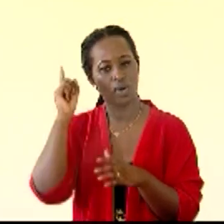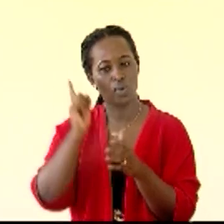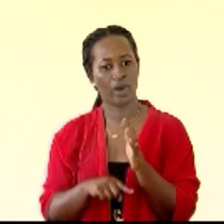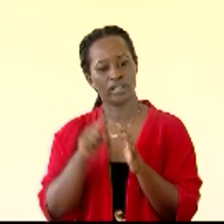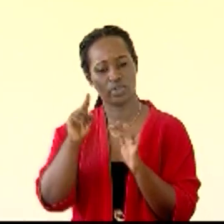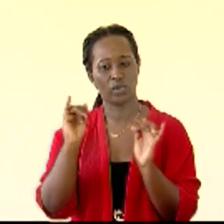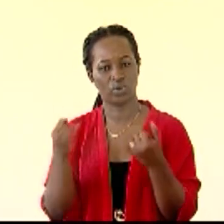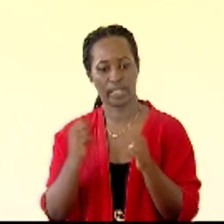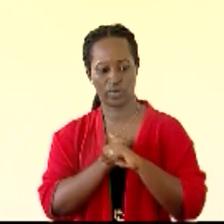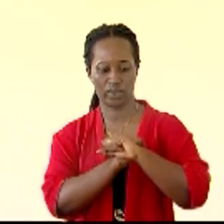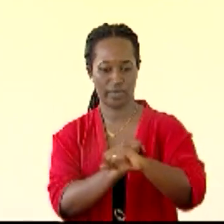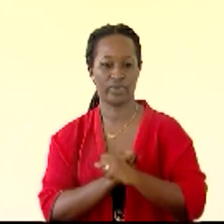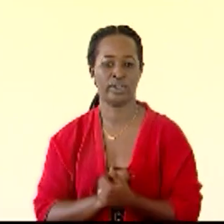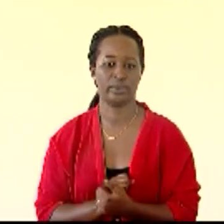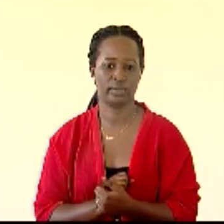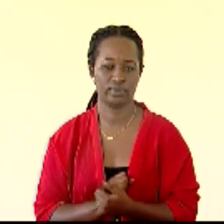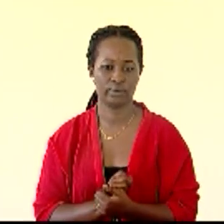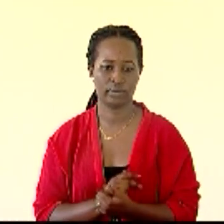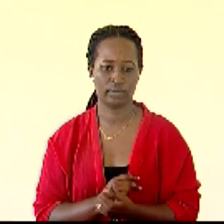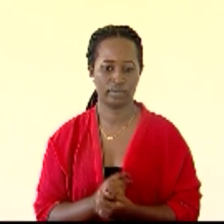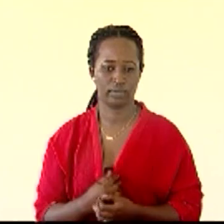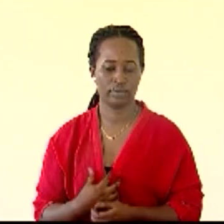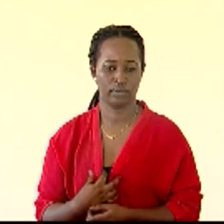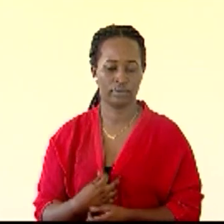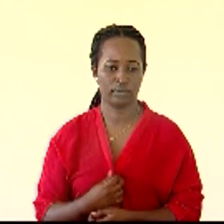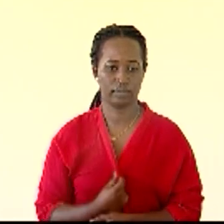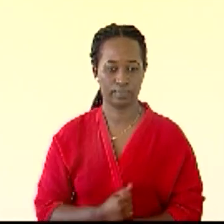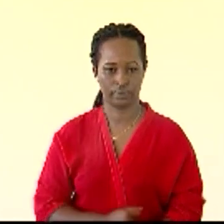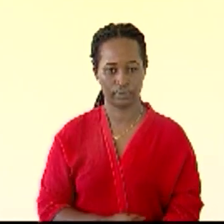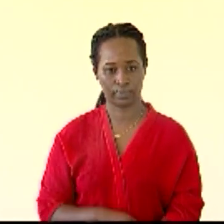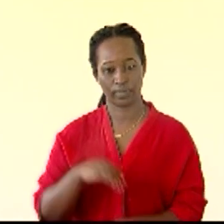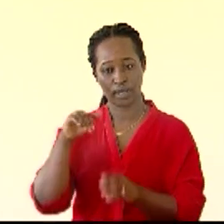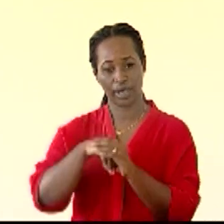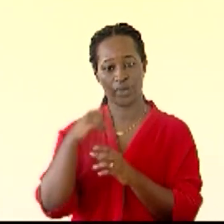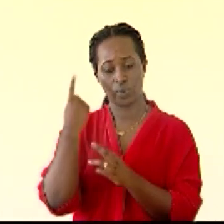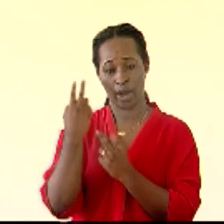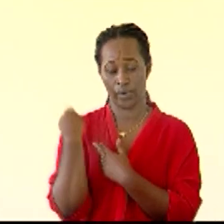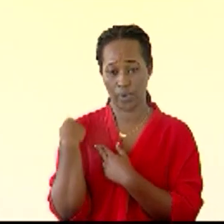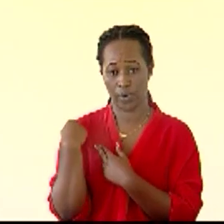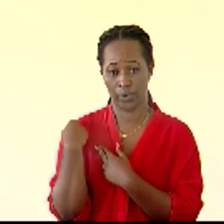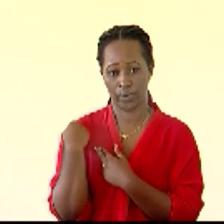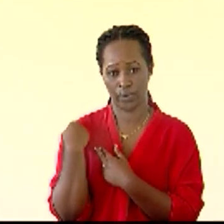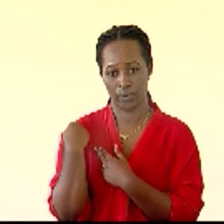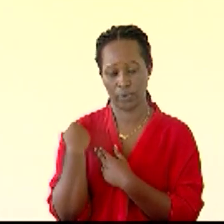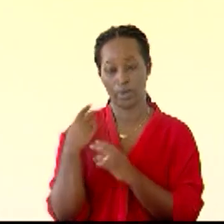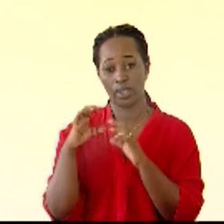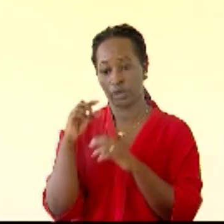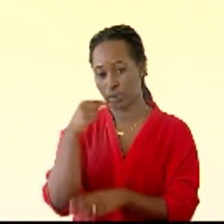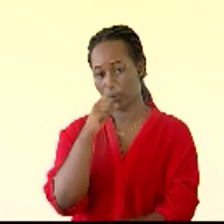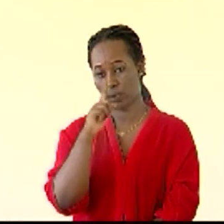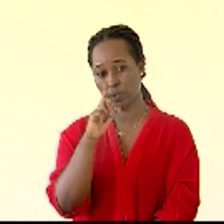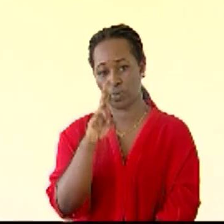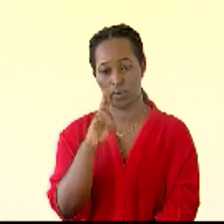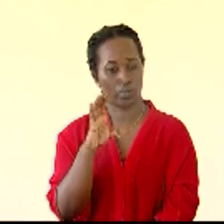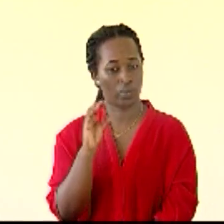Could it be the accumulation of the oxygen we have got? So in one go, that the glucose 6-phosphate,